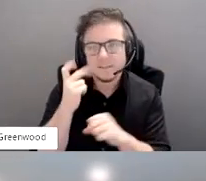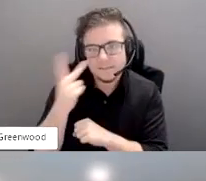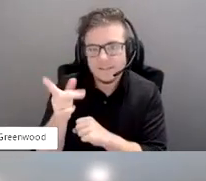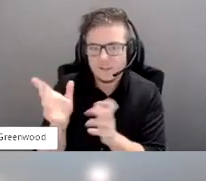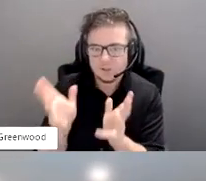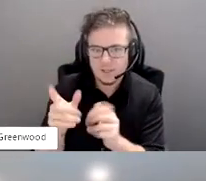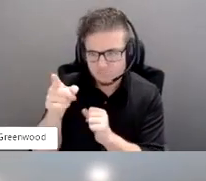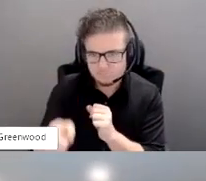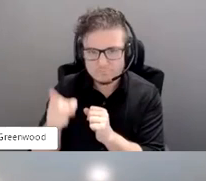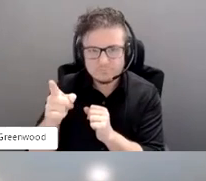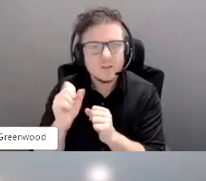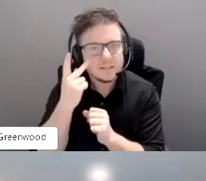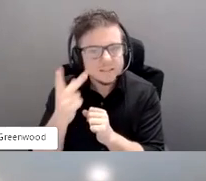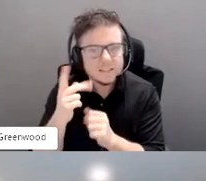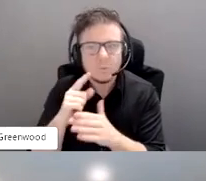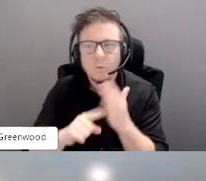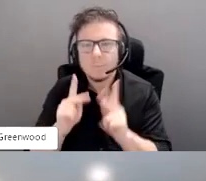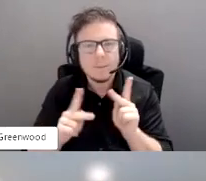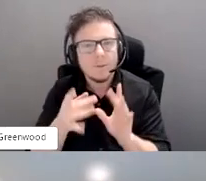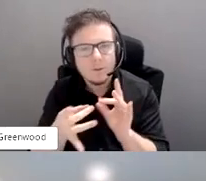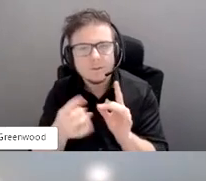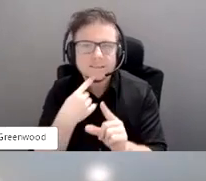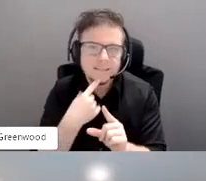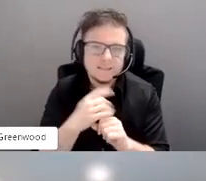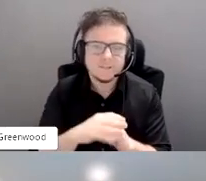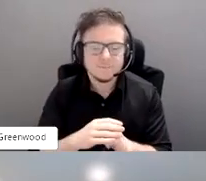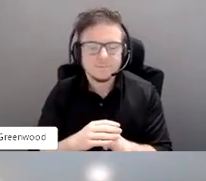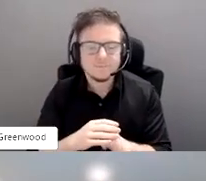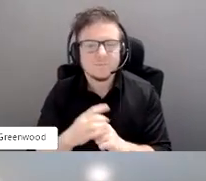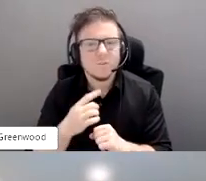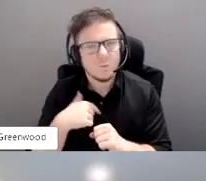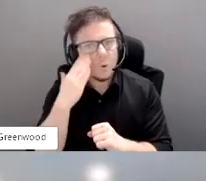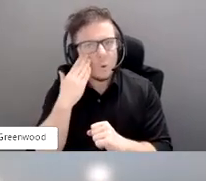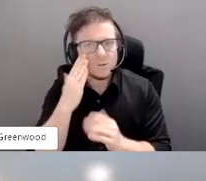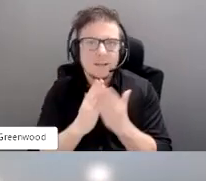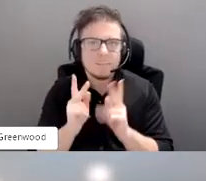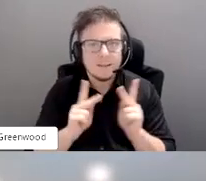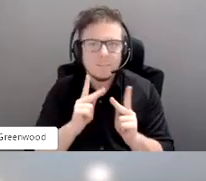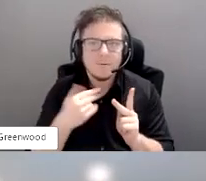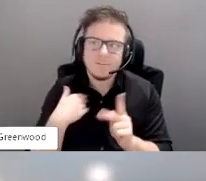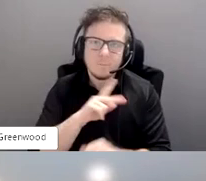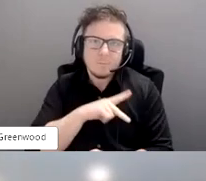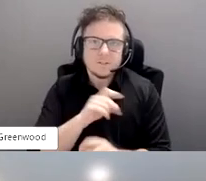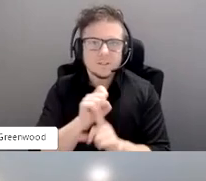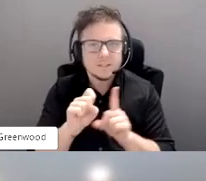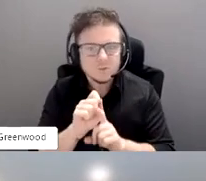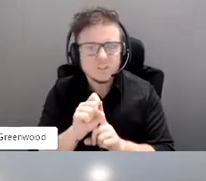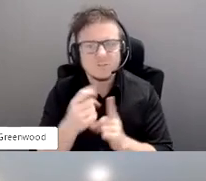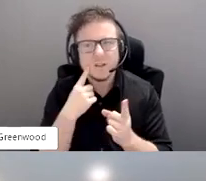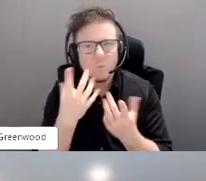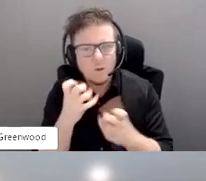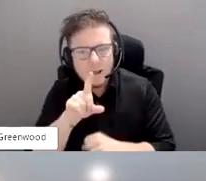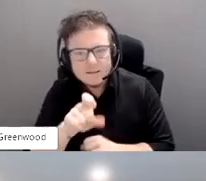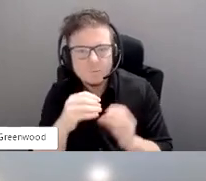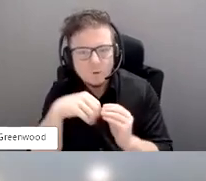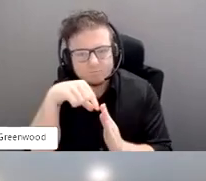what people are posting. We do appreciate that some people may have personal circumstances that they may want to ask more questions